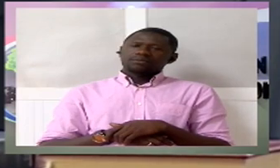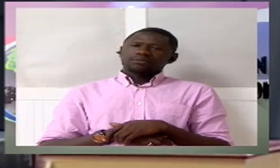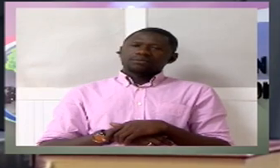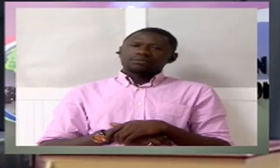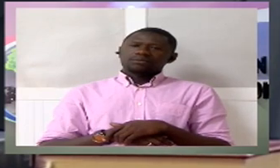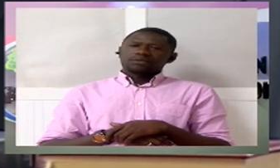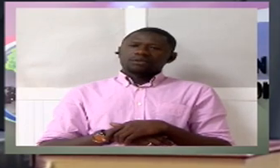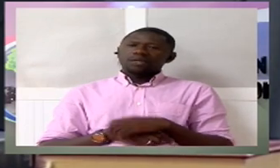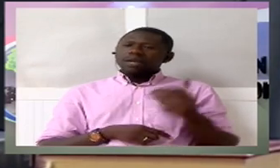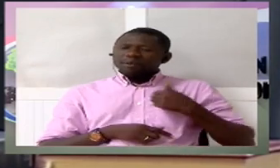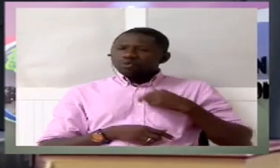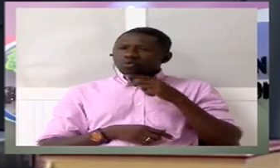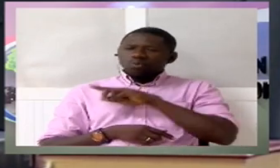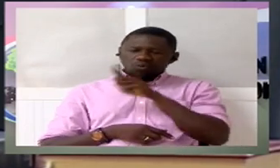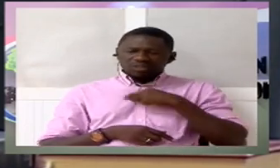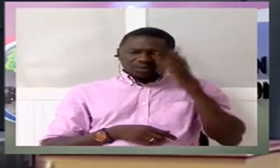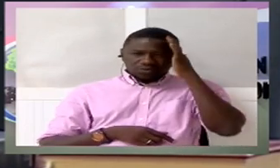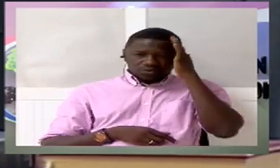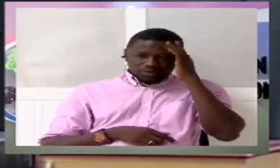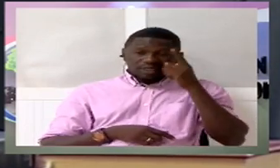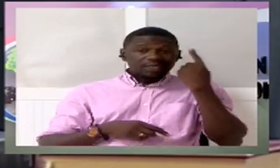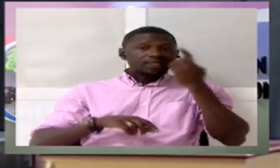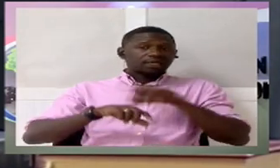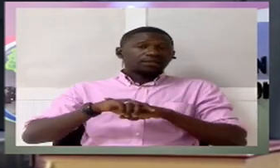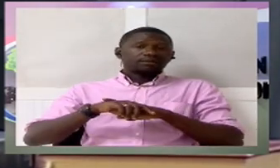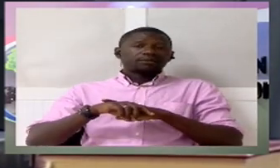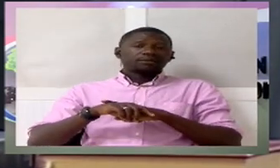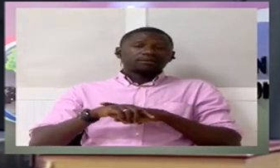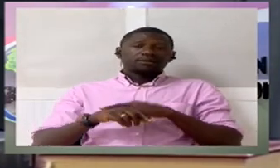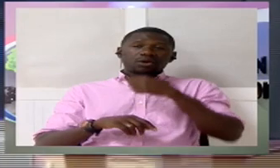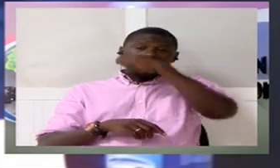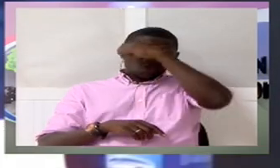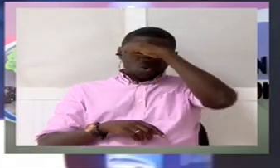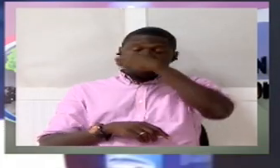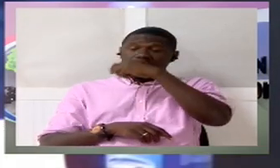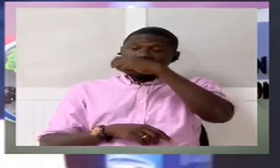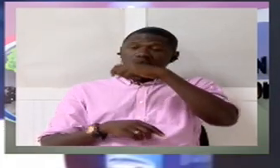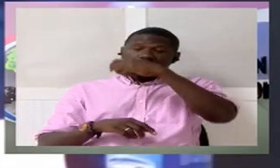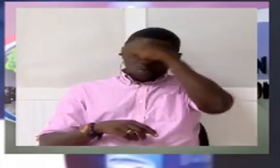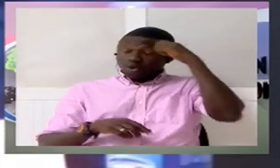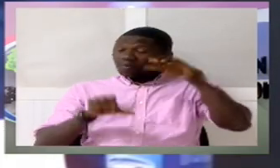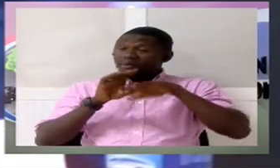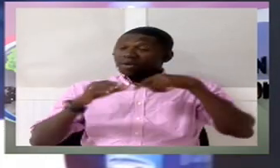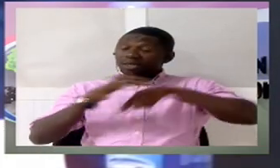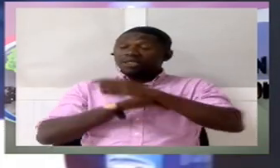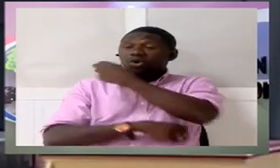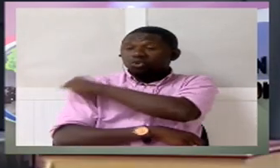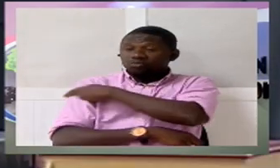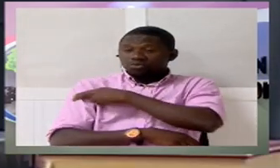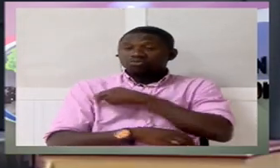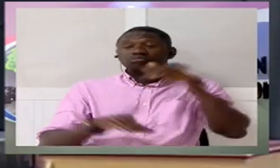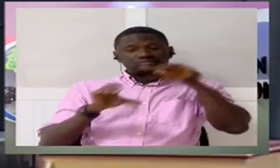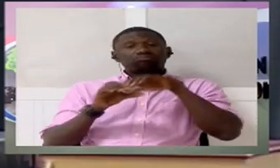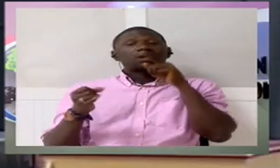The people that we suspected at the time. Hospital staff, your role play. The hospital staff played a role